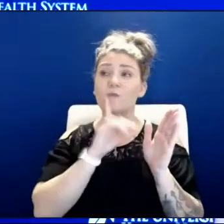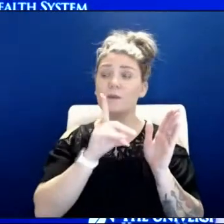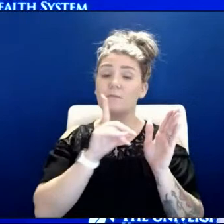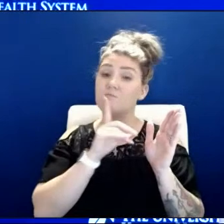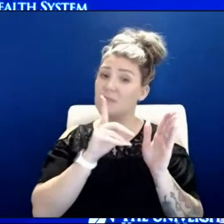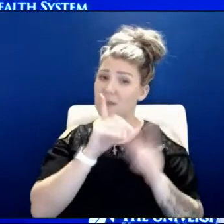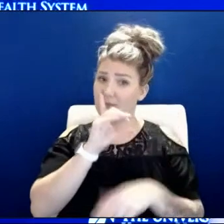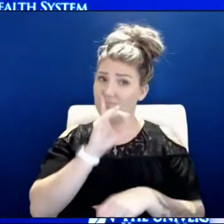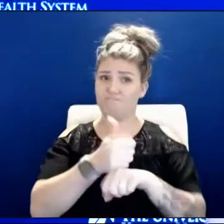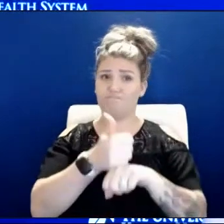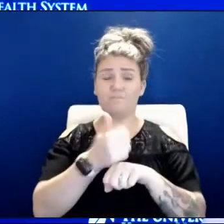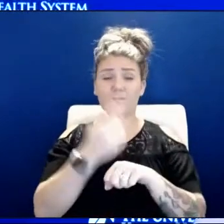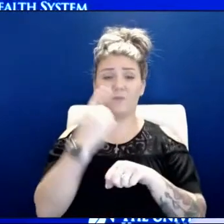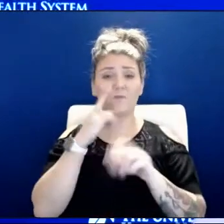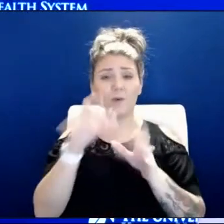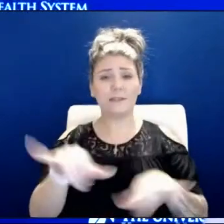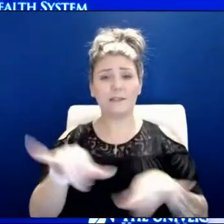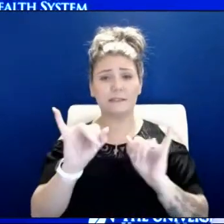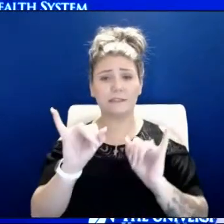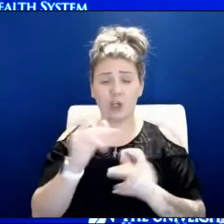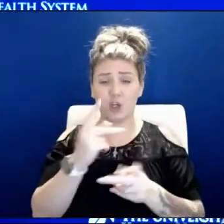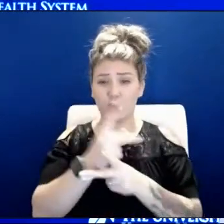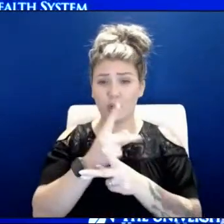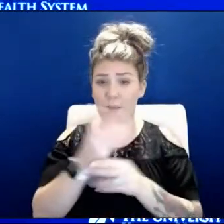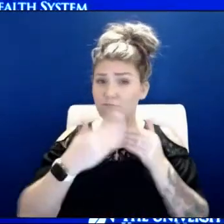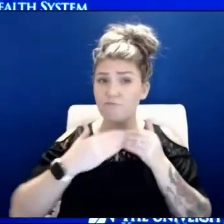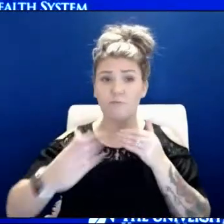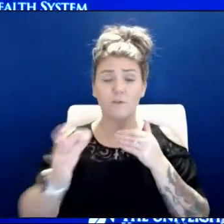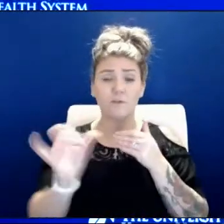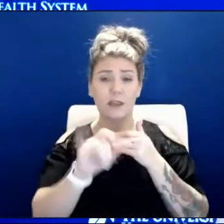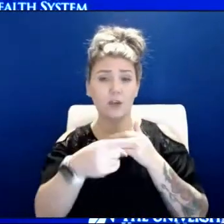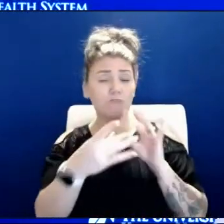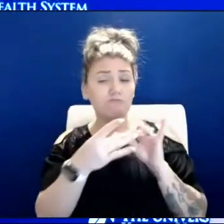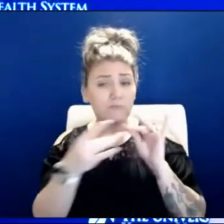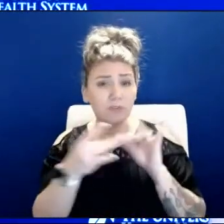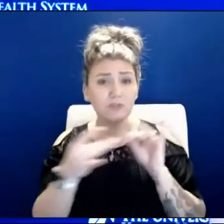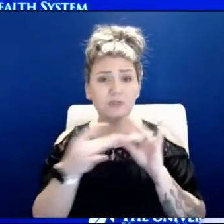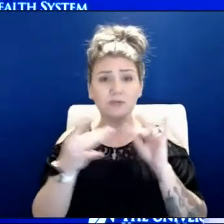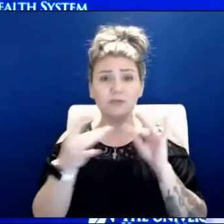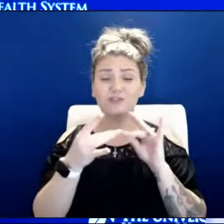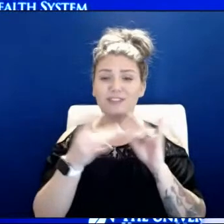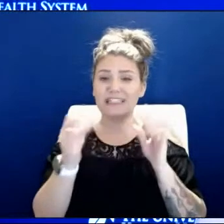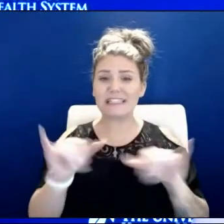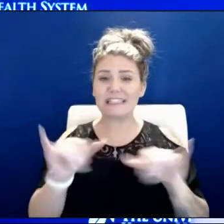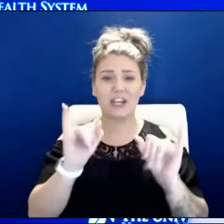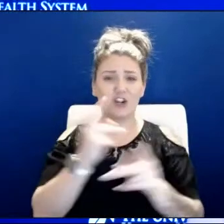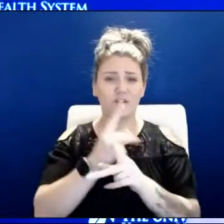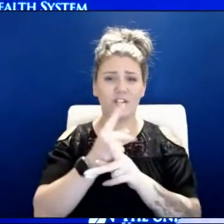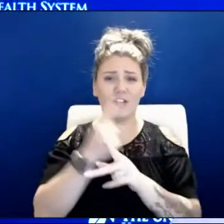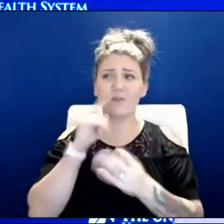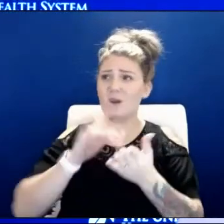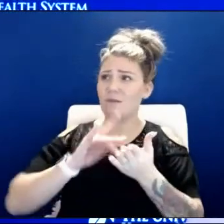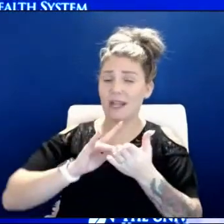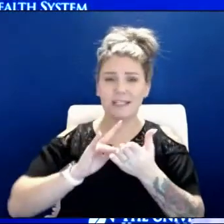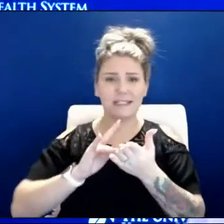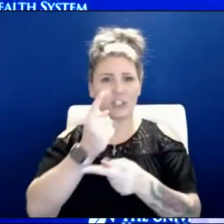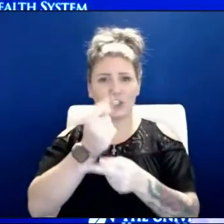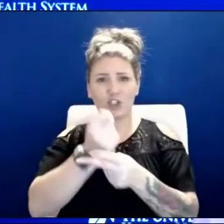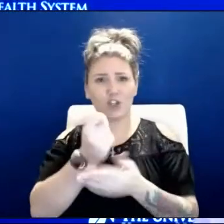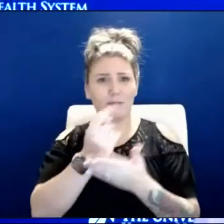standard of care. And I think moving forward, just as you talked about, we have standards of care in medicine for treatment of a lot of